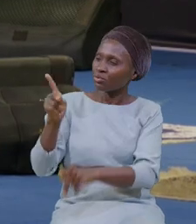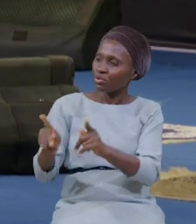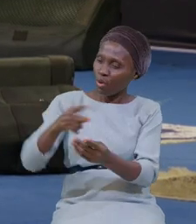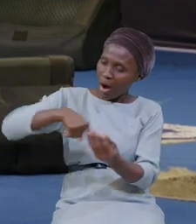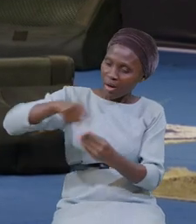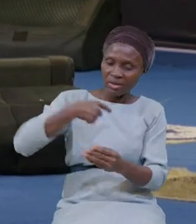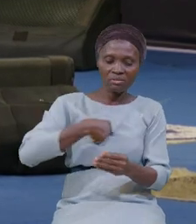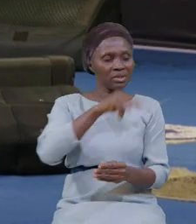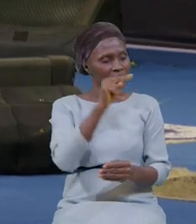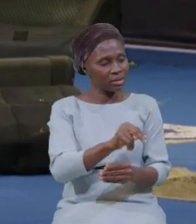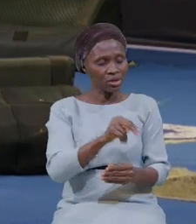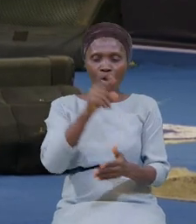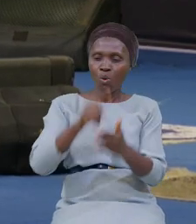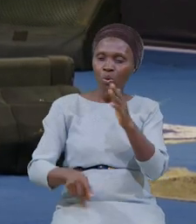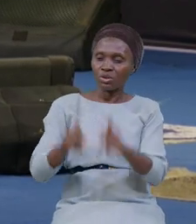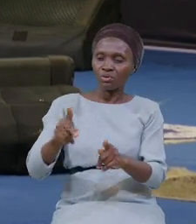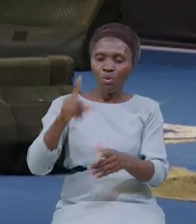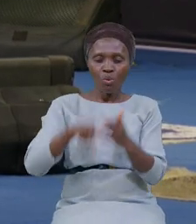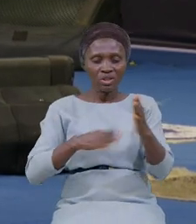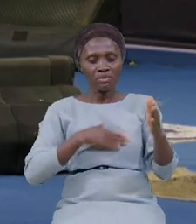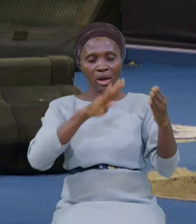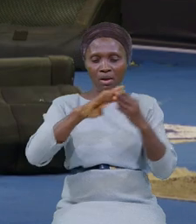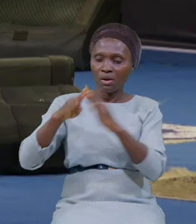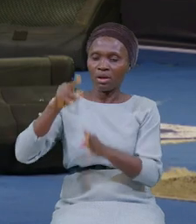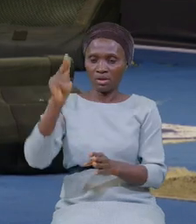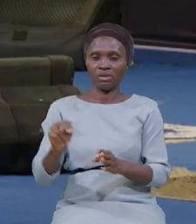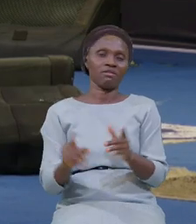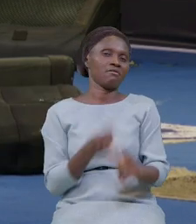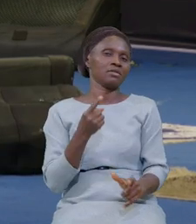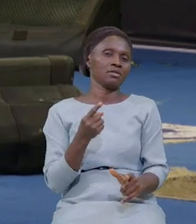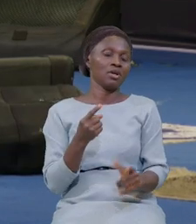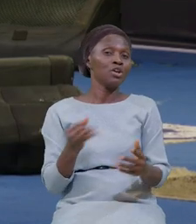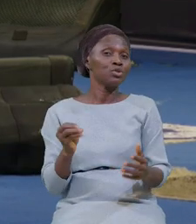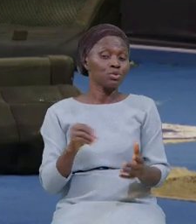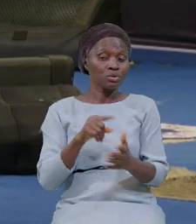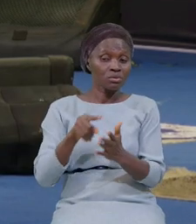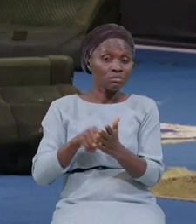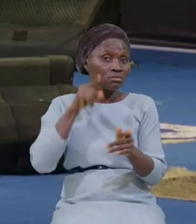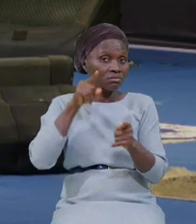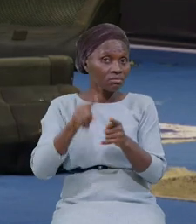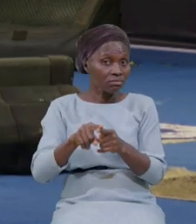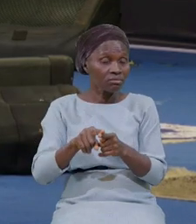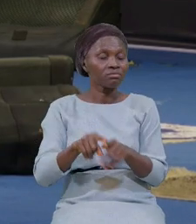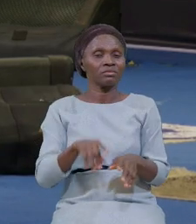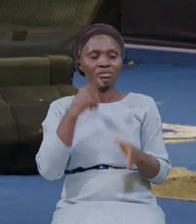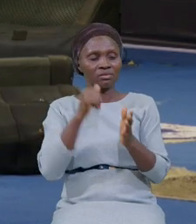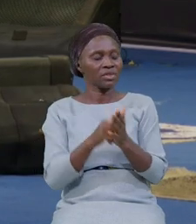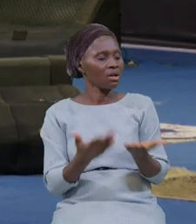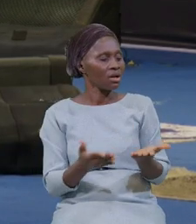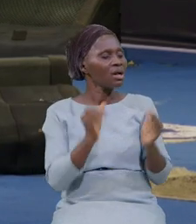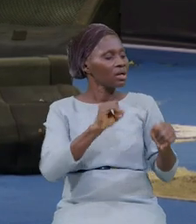community? And so she said, can I go and call a woman that will take care of the child for